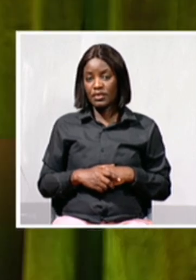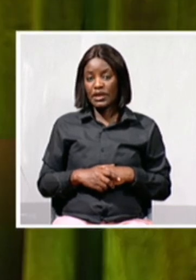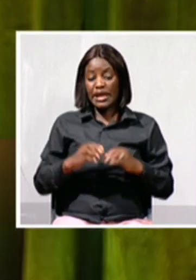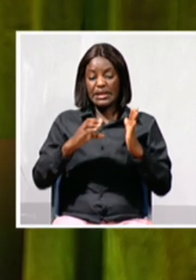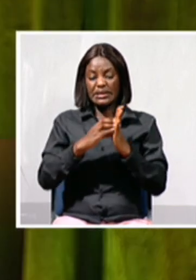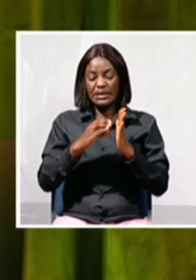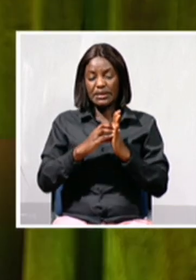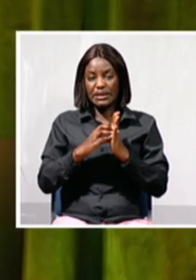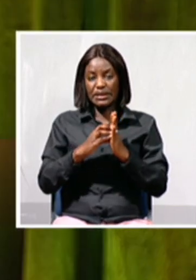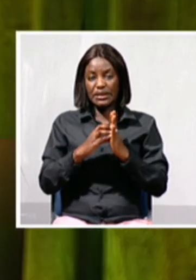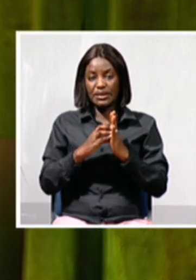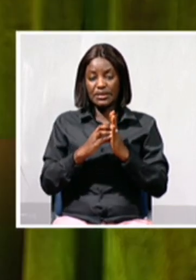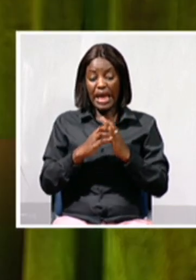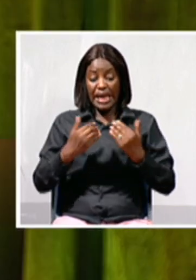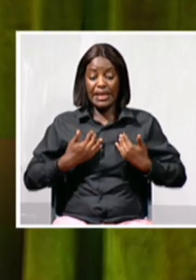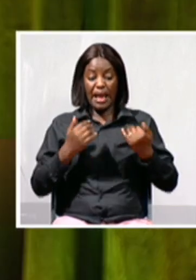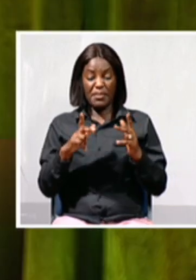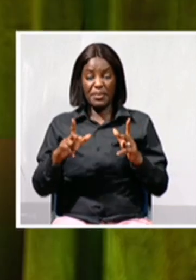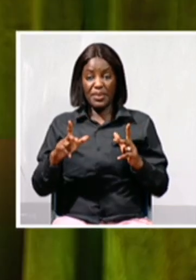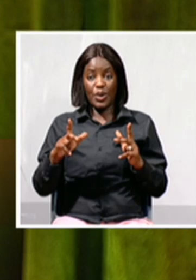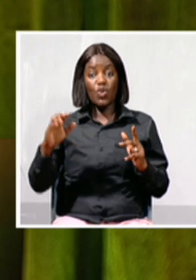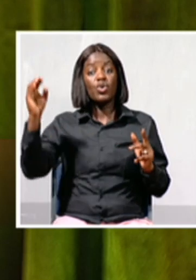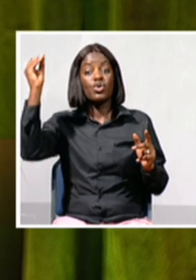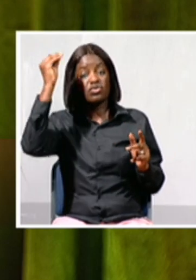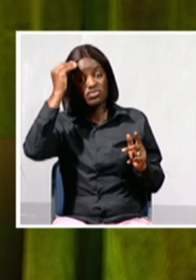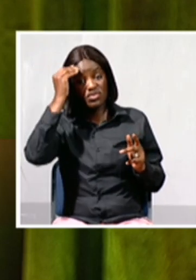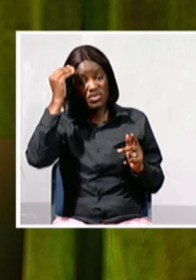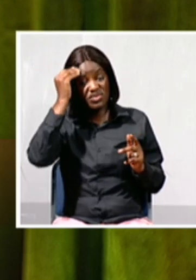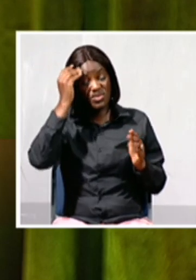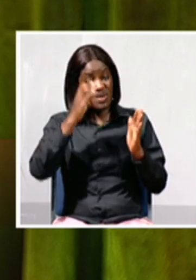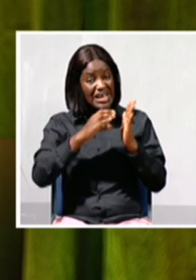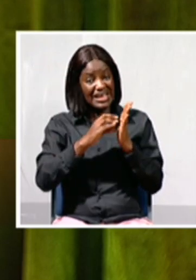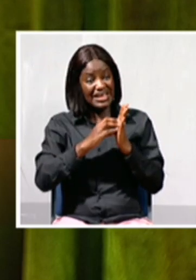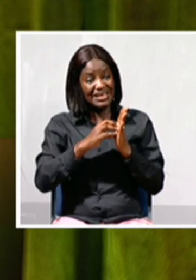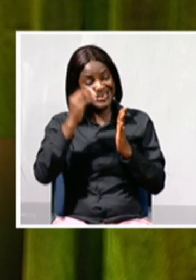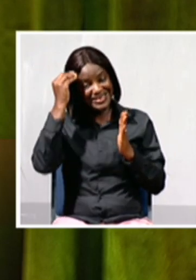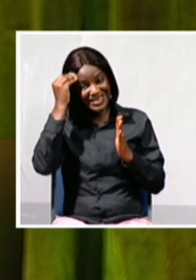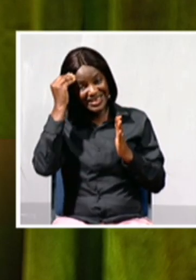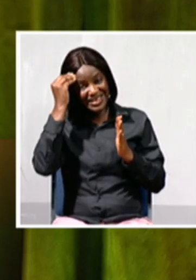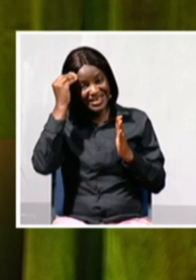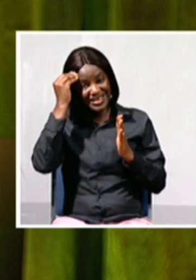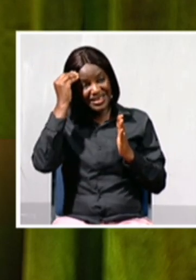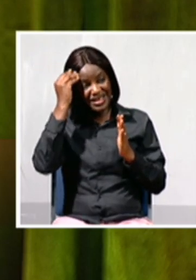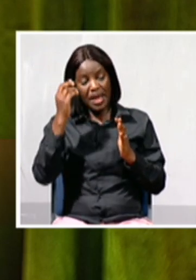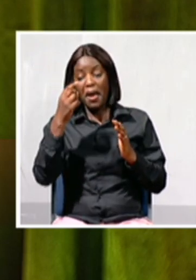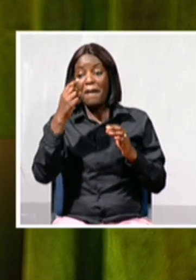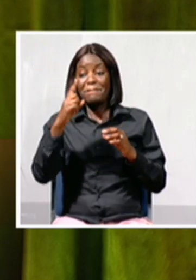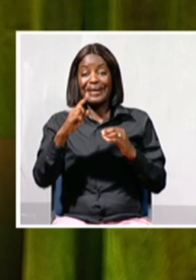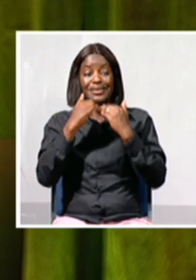know that they have that constitutional right? Yes, young people do know, but then we need to speak to the young people in the language they understand